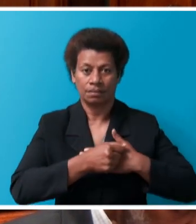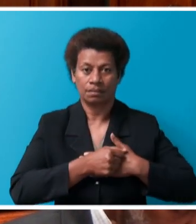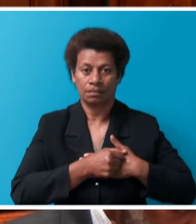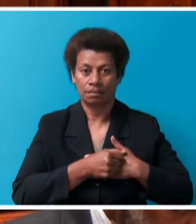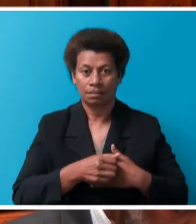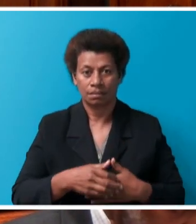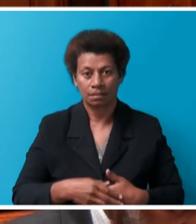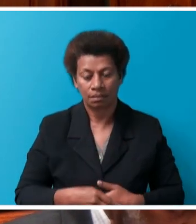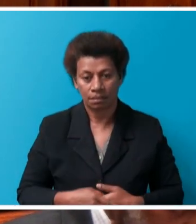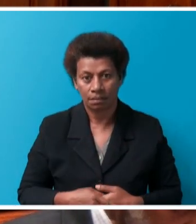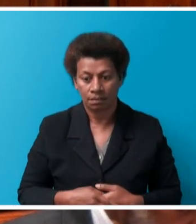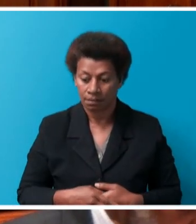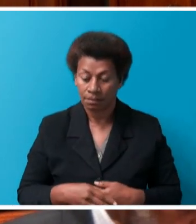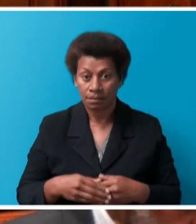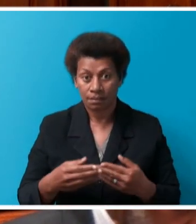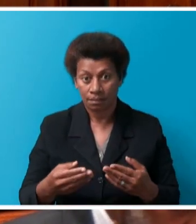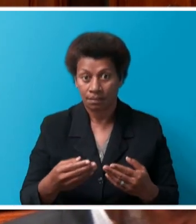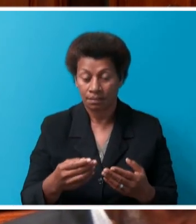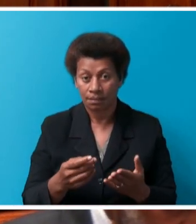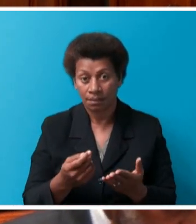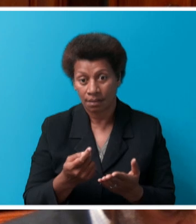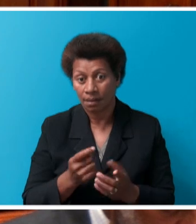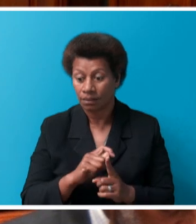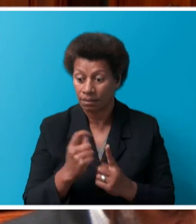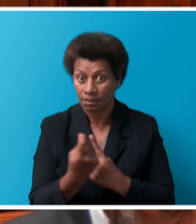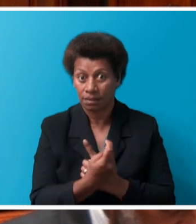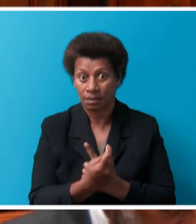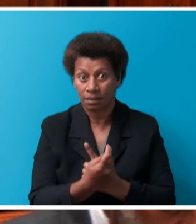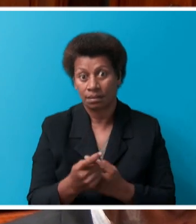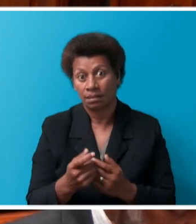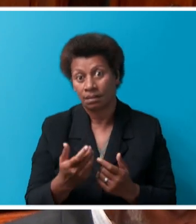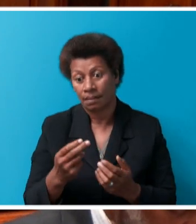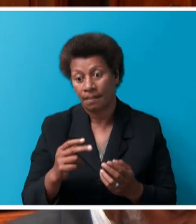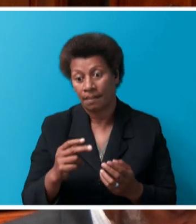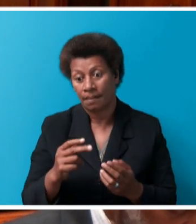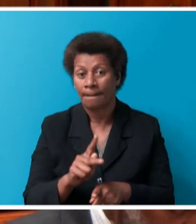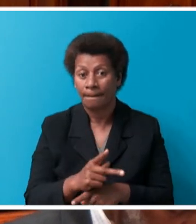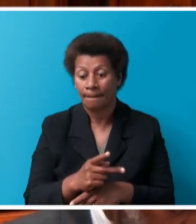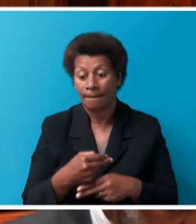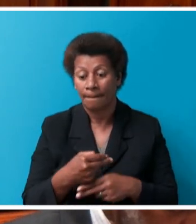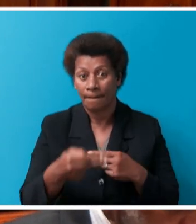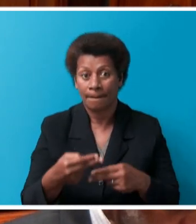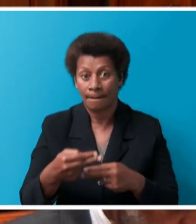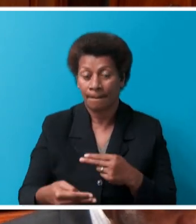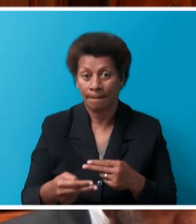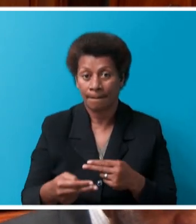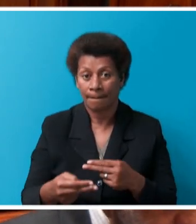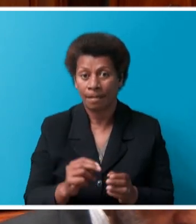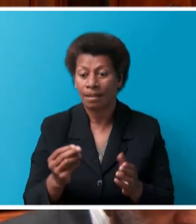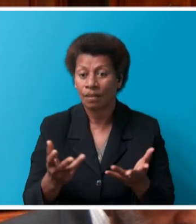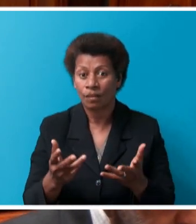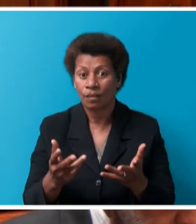We are reviving traditional crops. Cocoa and coffee production is back. In places like Nassau, Toka, and